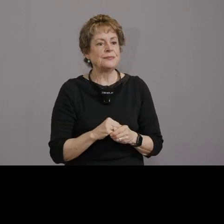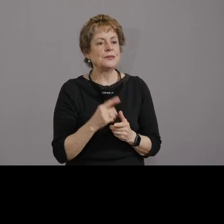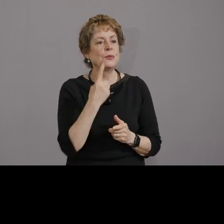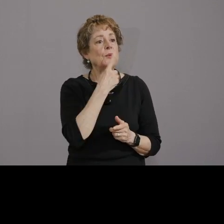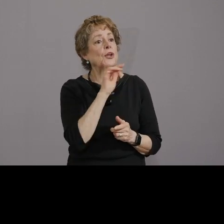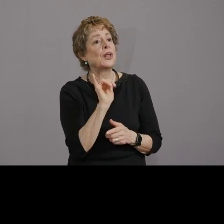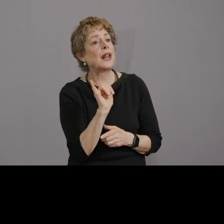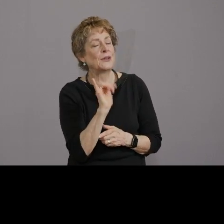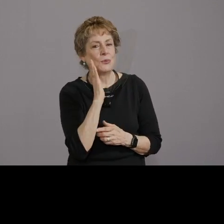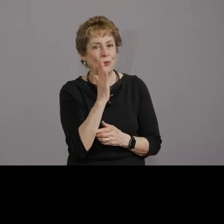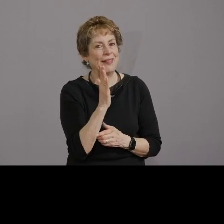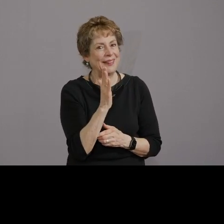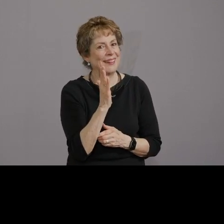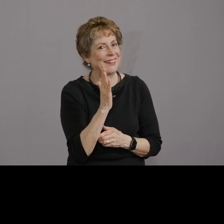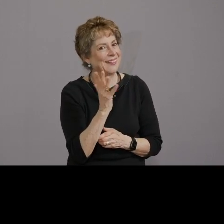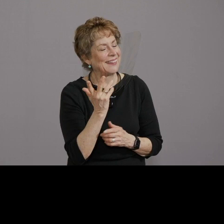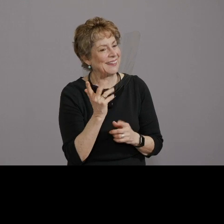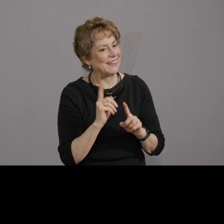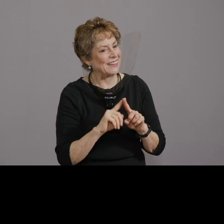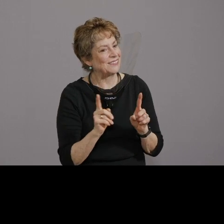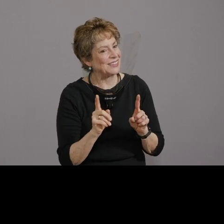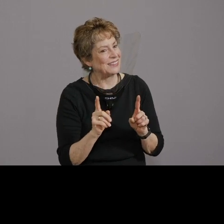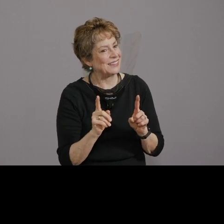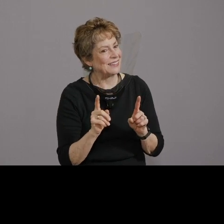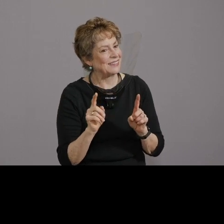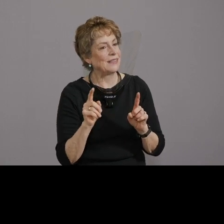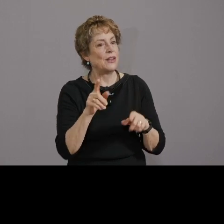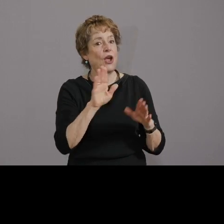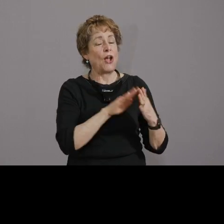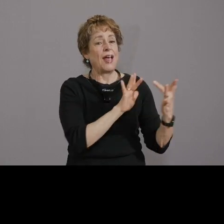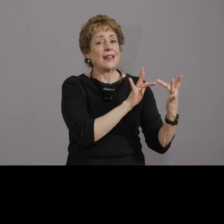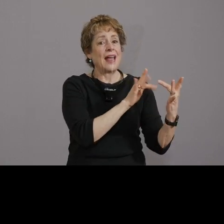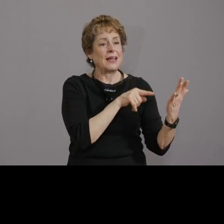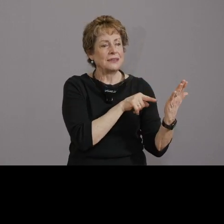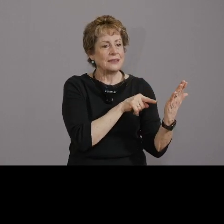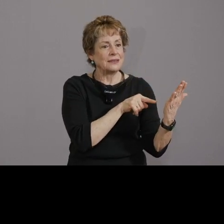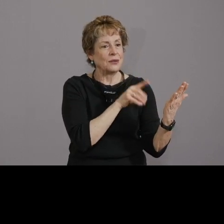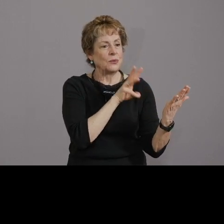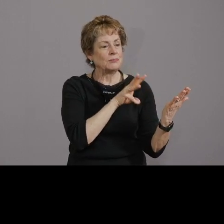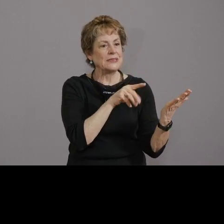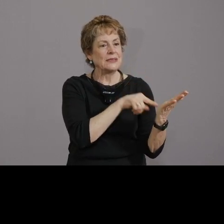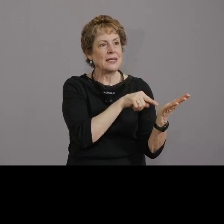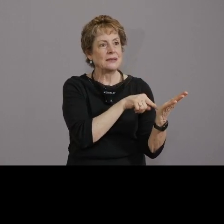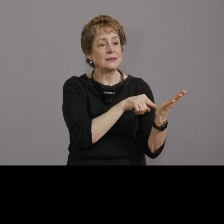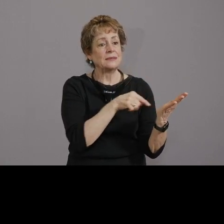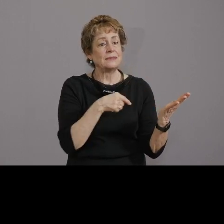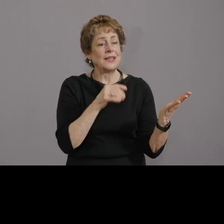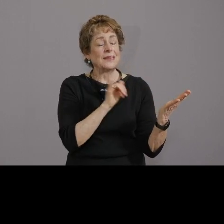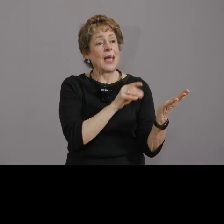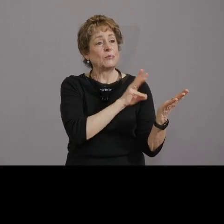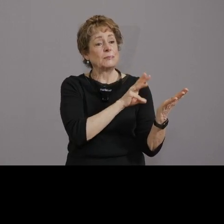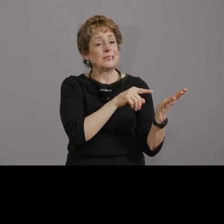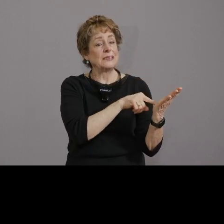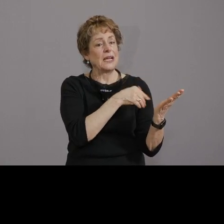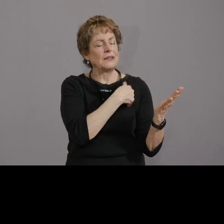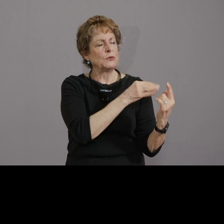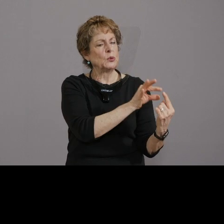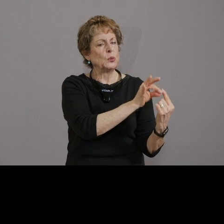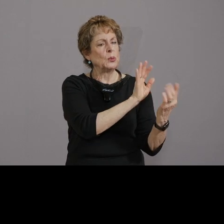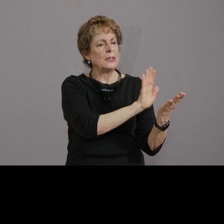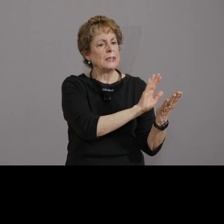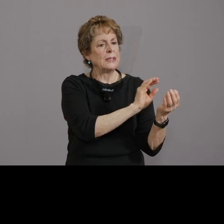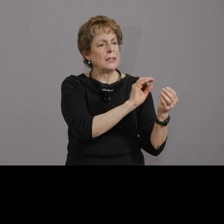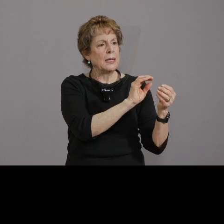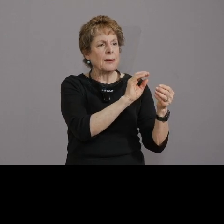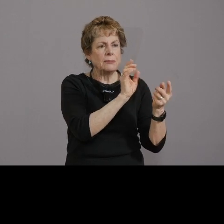is on our dashboard. Our dashboard has unique individuals who have had